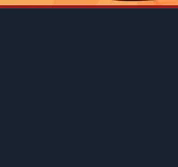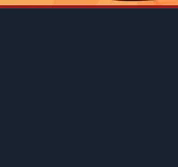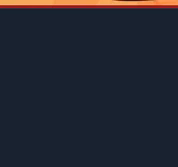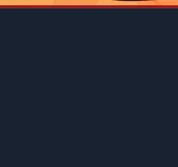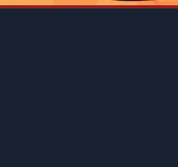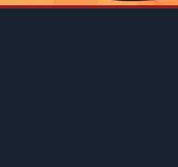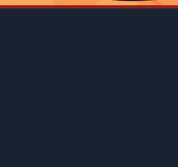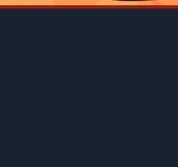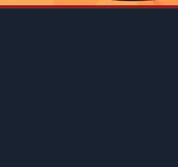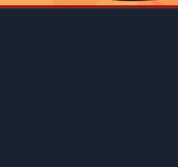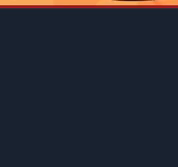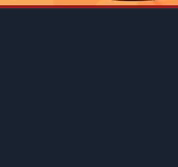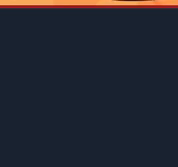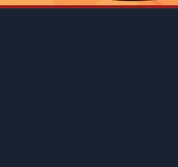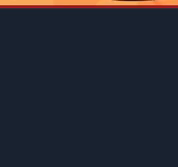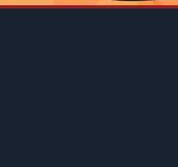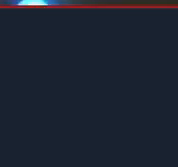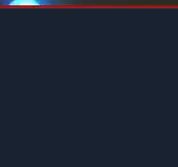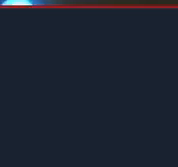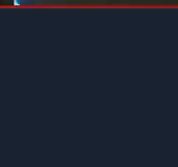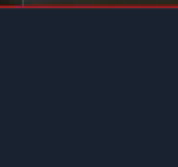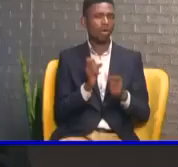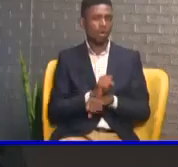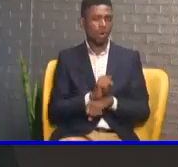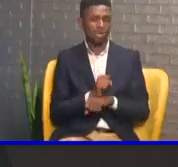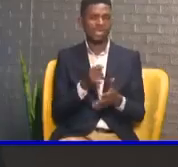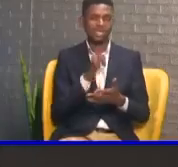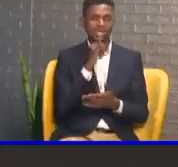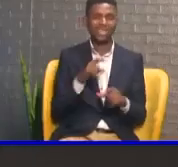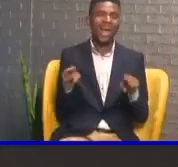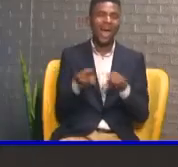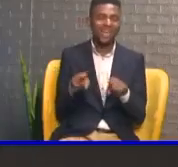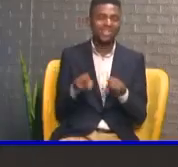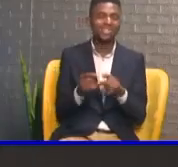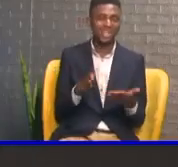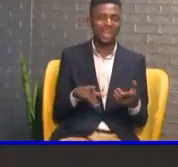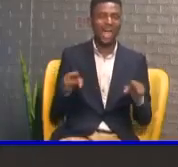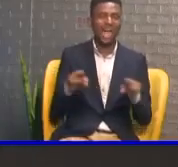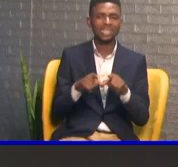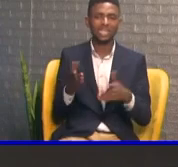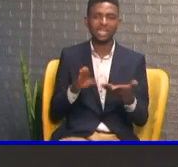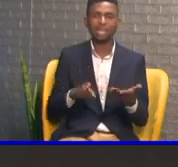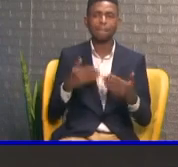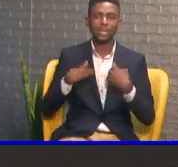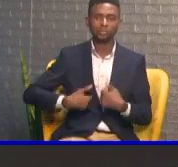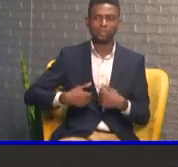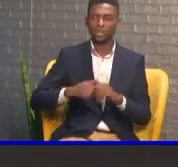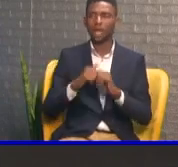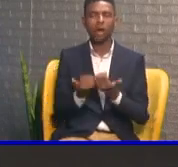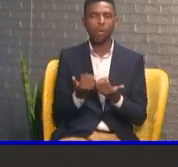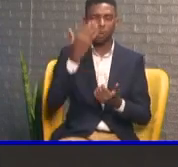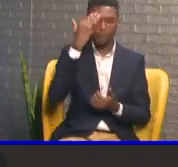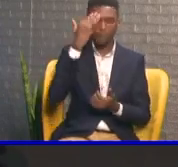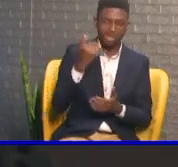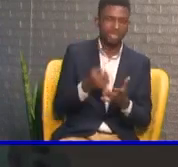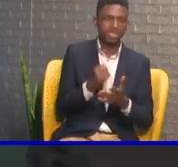without works? It is as dead as a corpse. It's as dead as a dead body. Why? How? It is